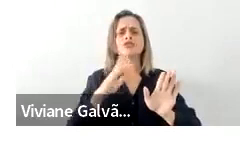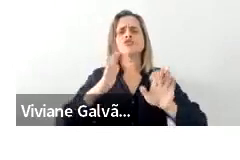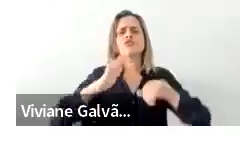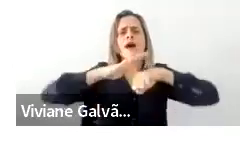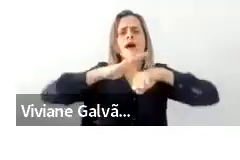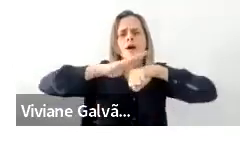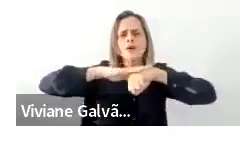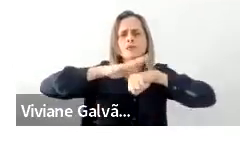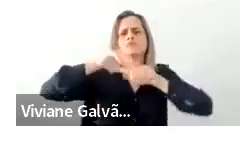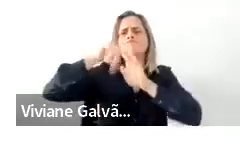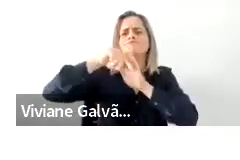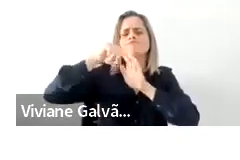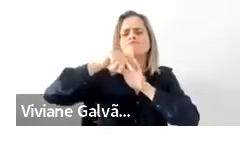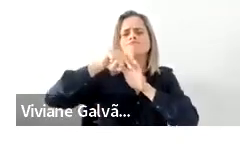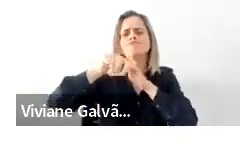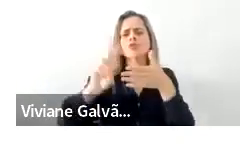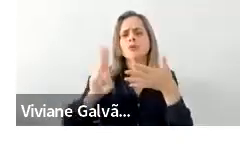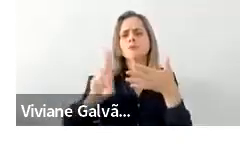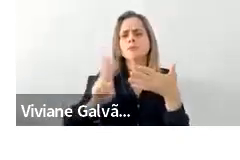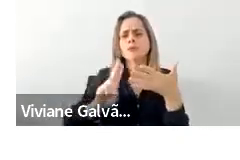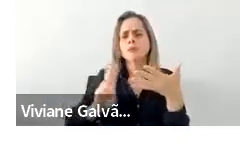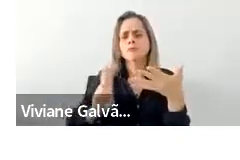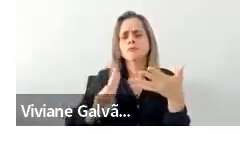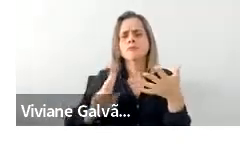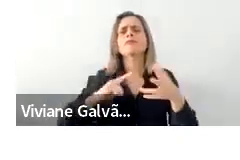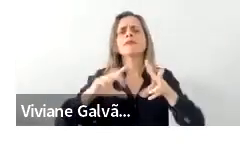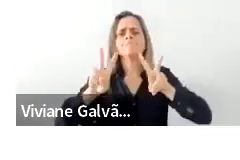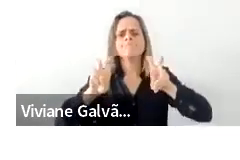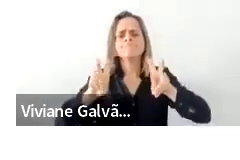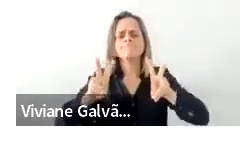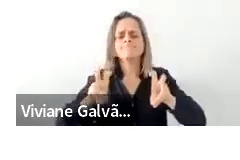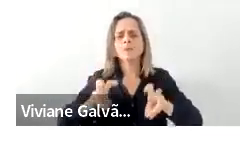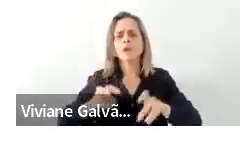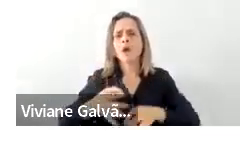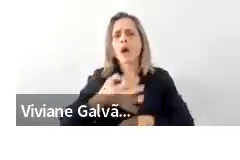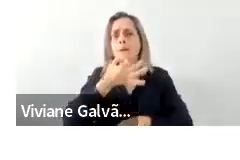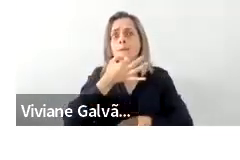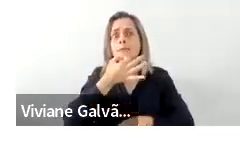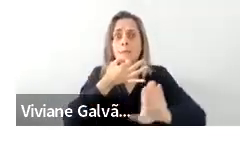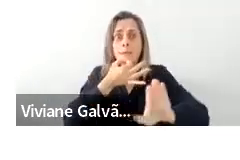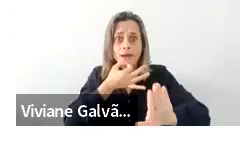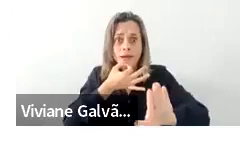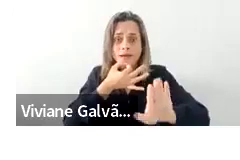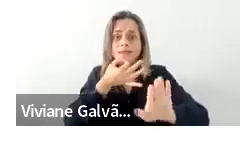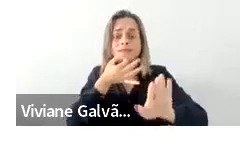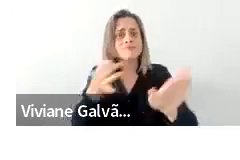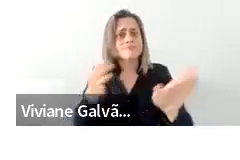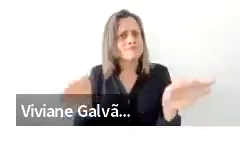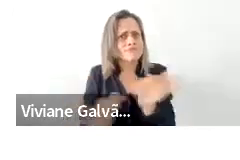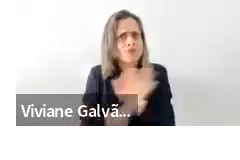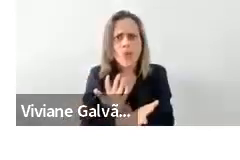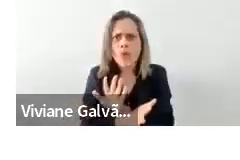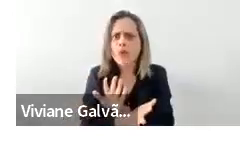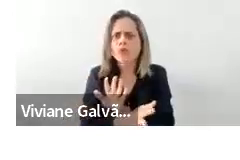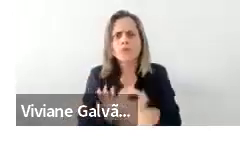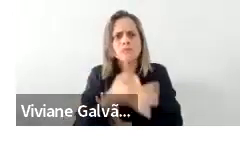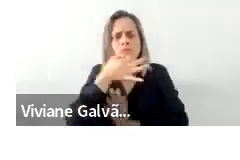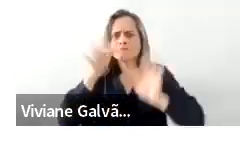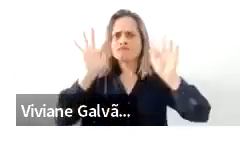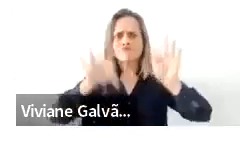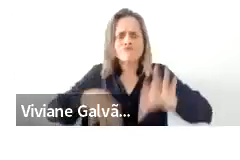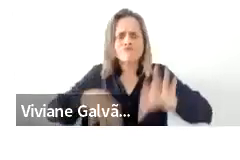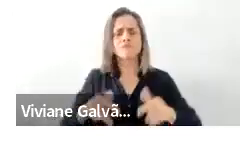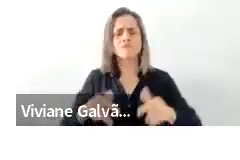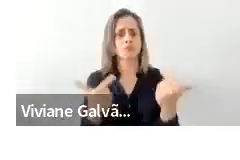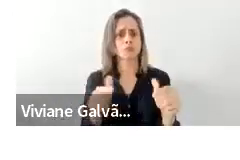assumptions and conclusions. Moreover, and perhaps most importantly, Vygotsky was breaking new